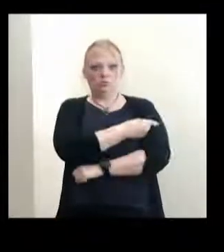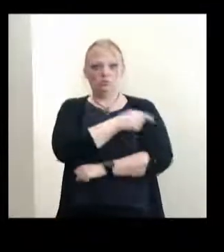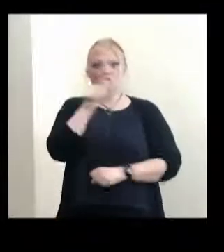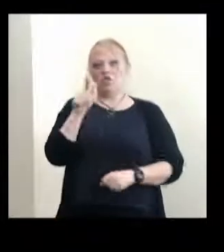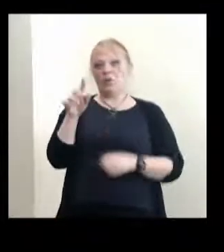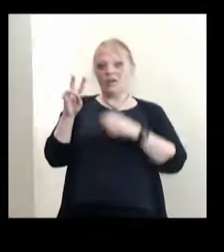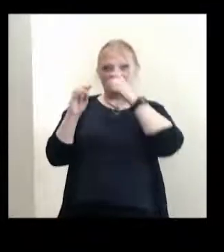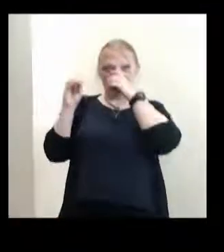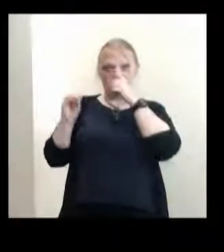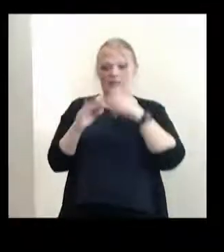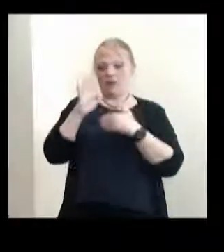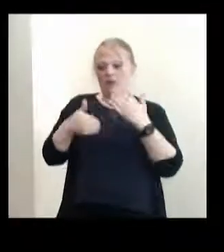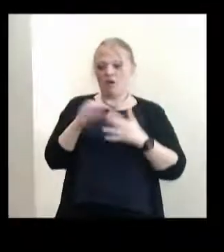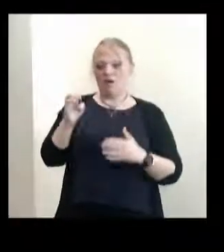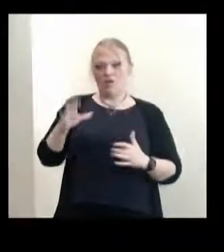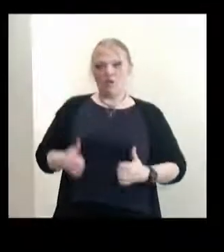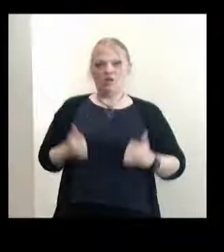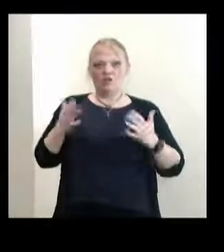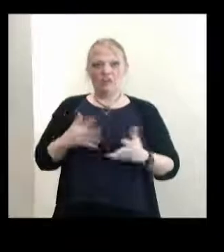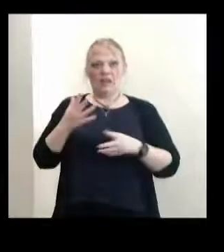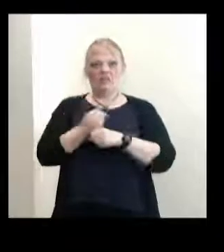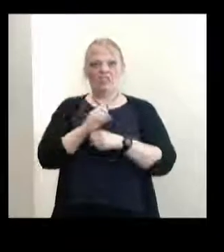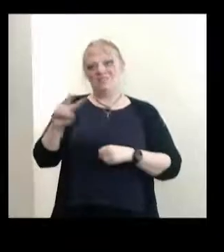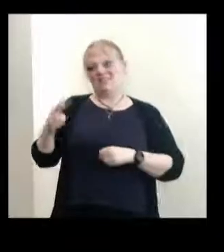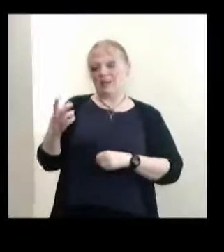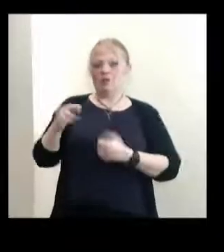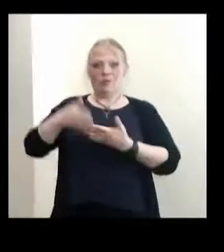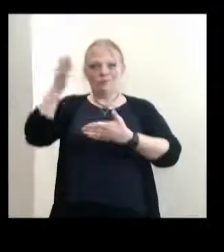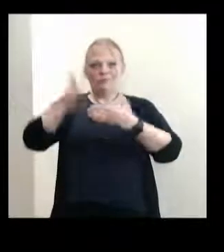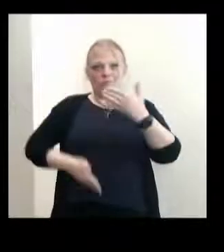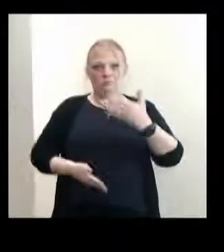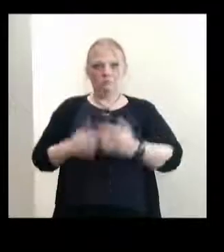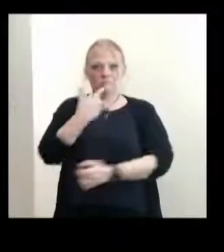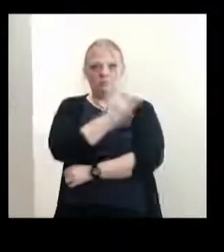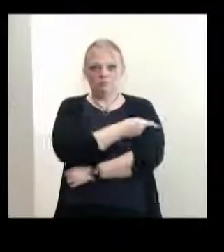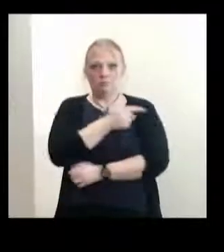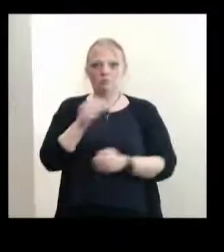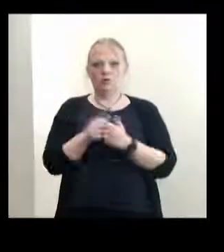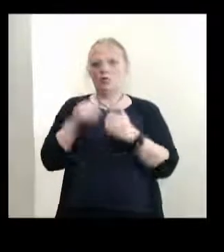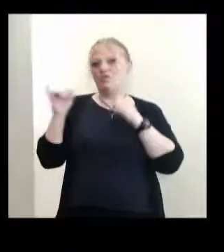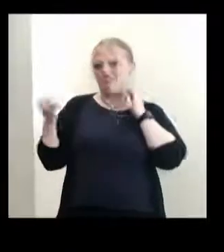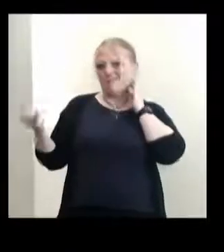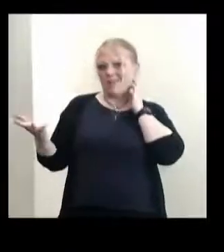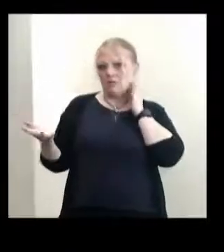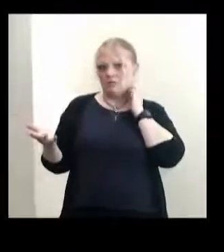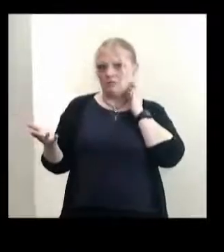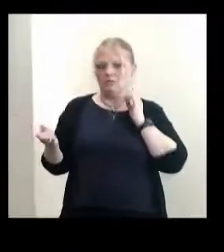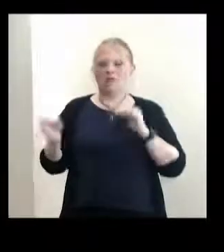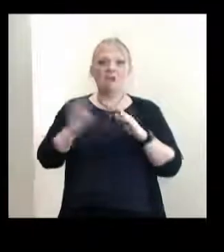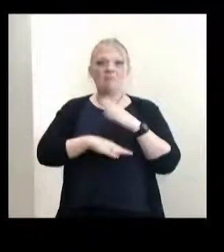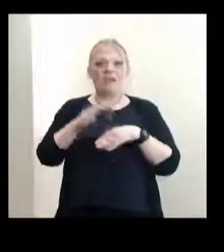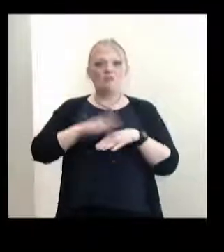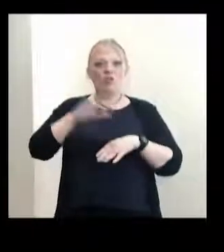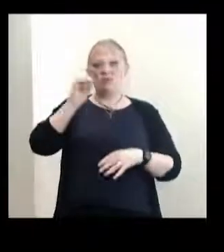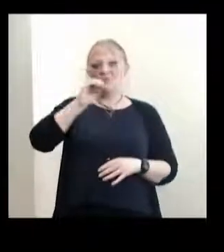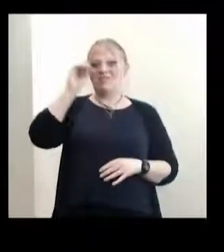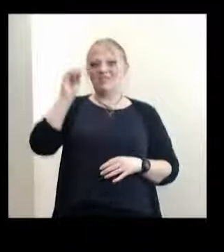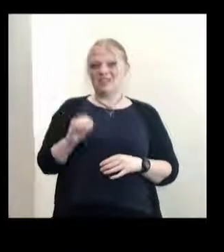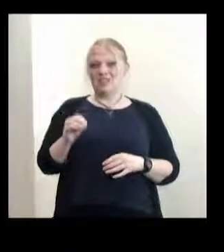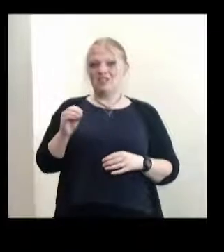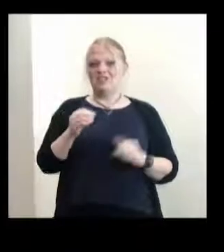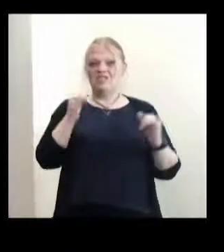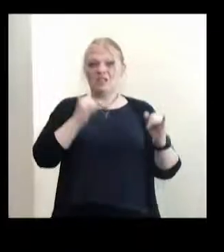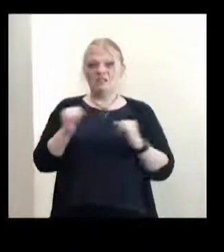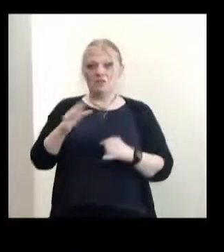27% of all Erie County residents have received a 2nd dose or completed their regimen with the Johnson & Johnson. Based on the percentage of